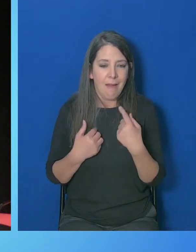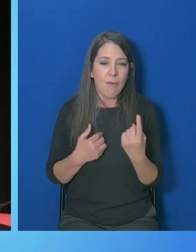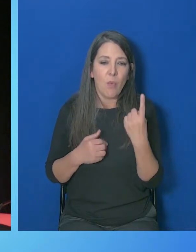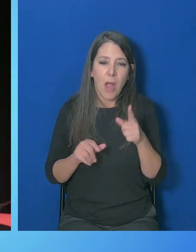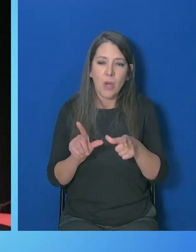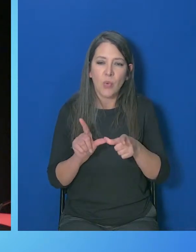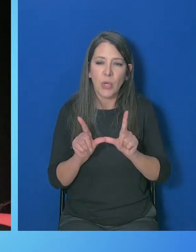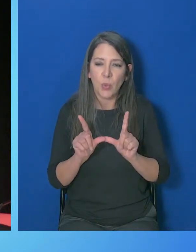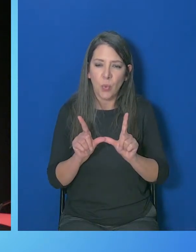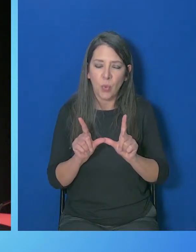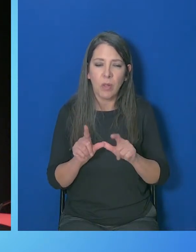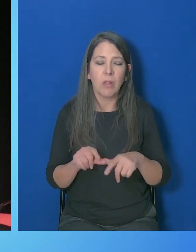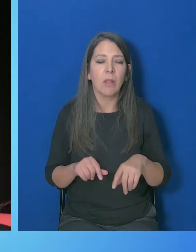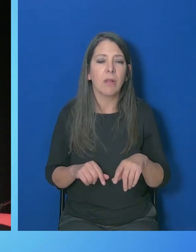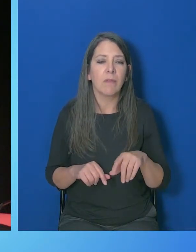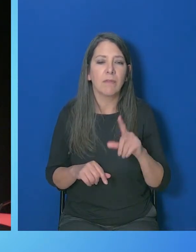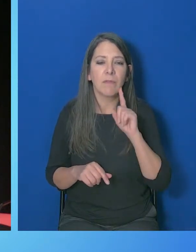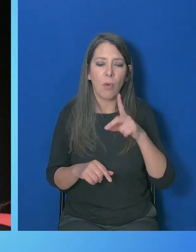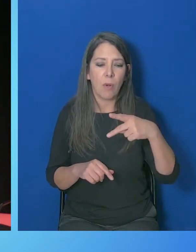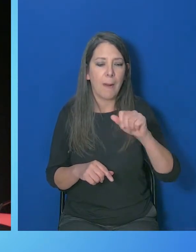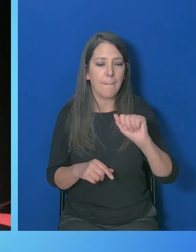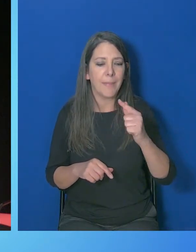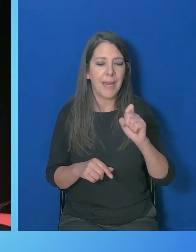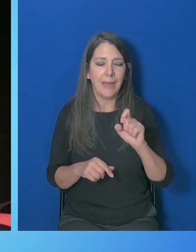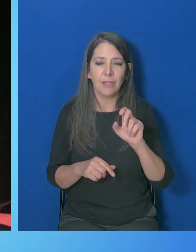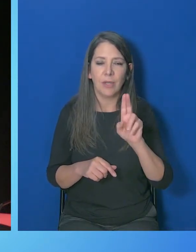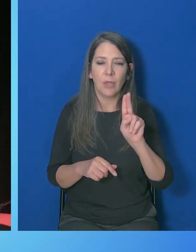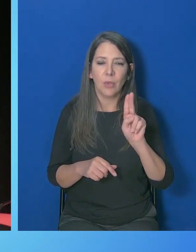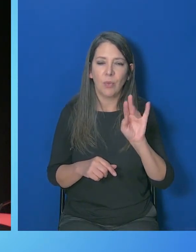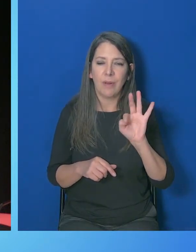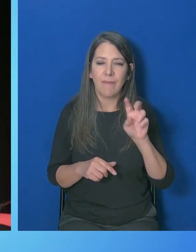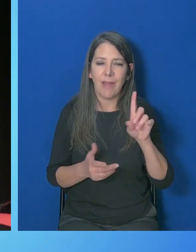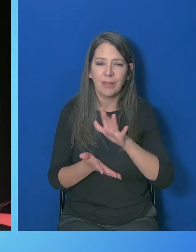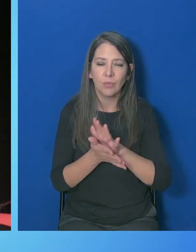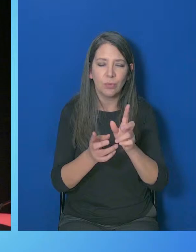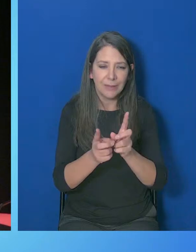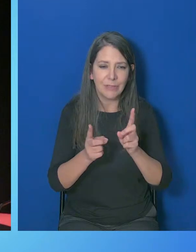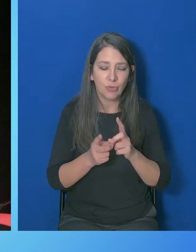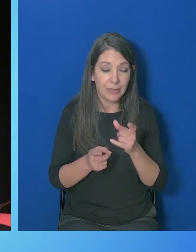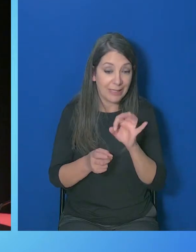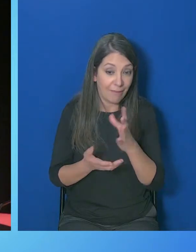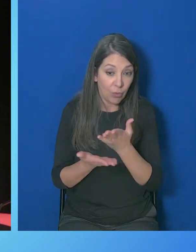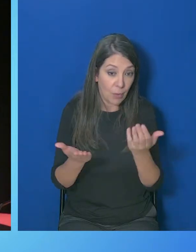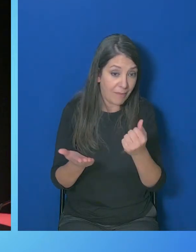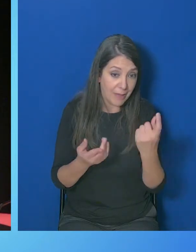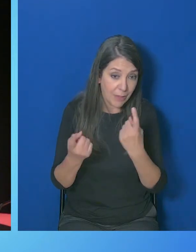renewal with the Page Unified. If you have any questions, please let me know.